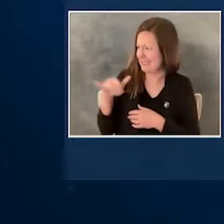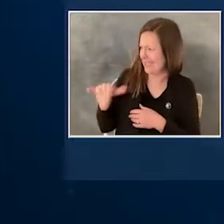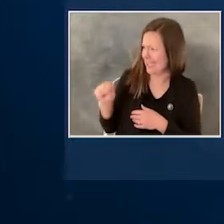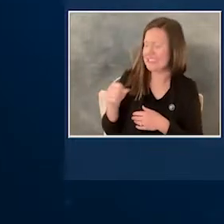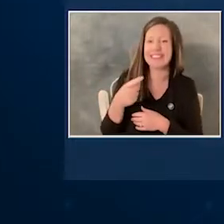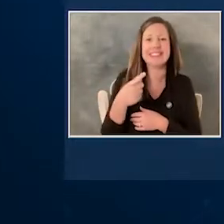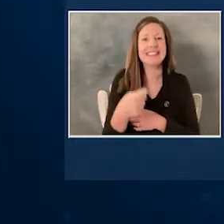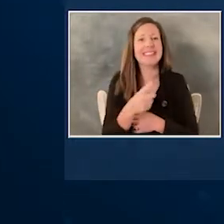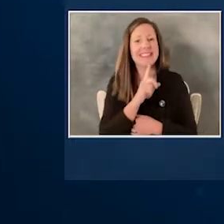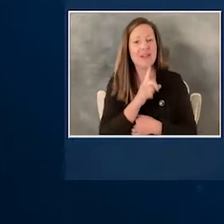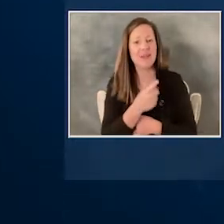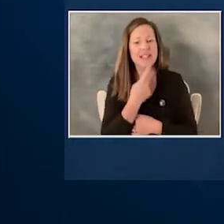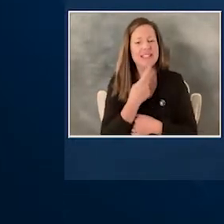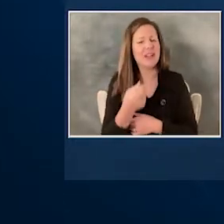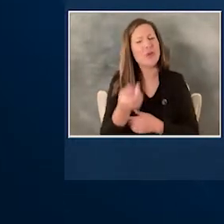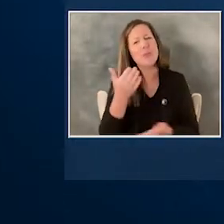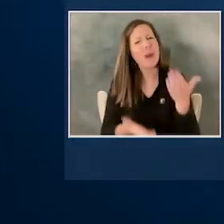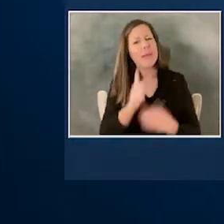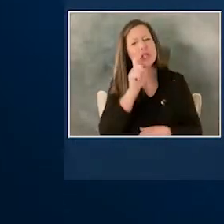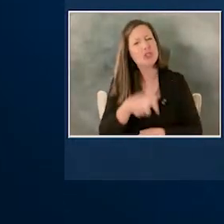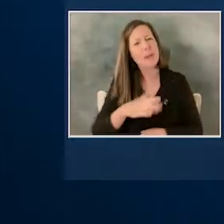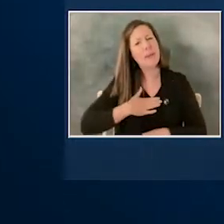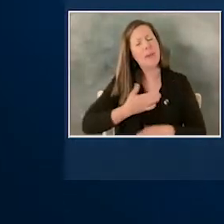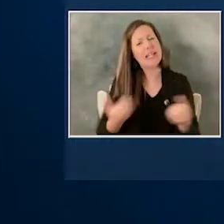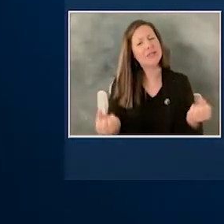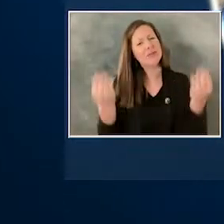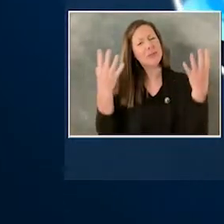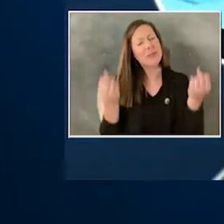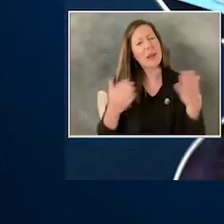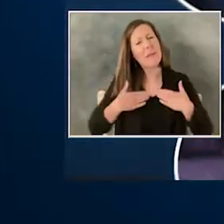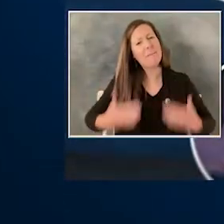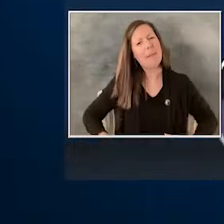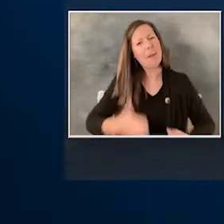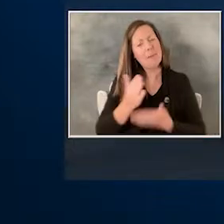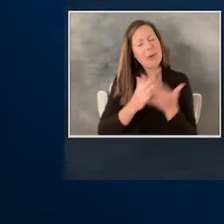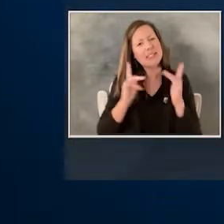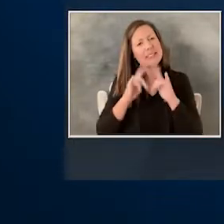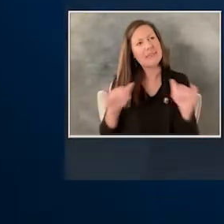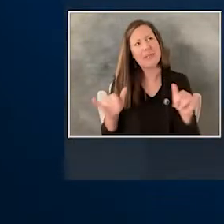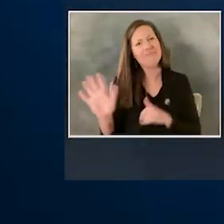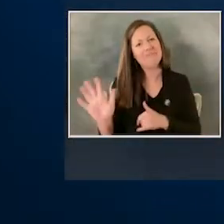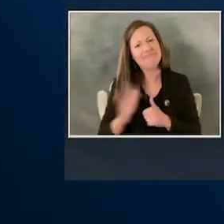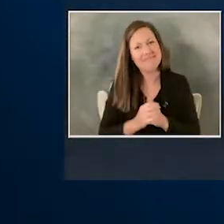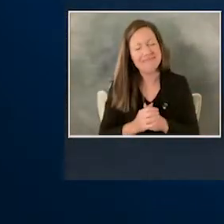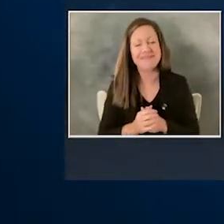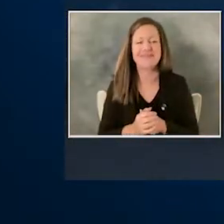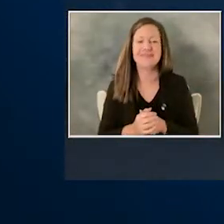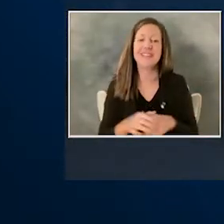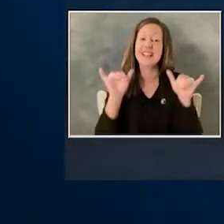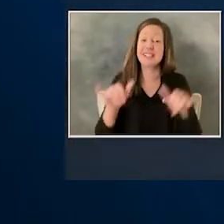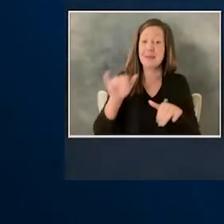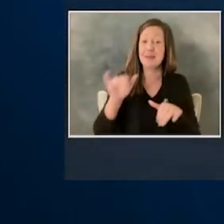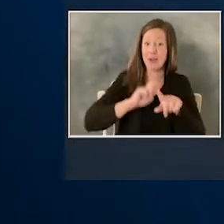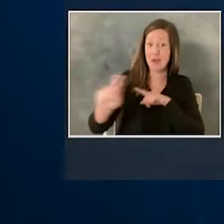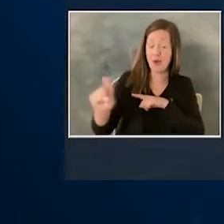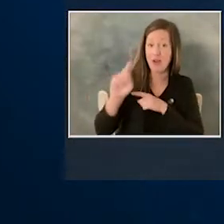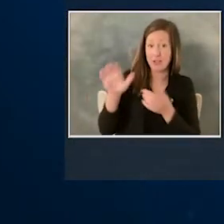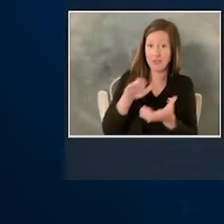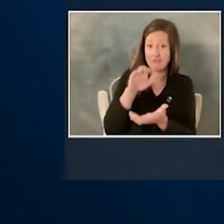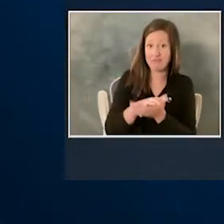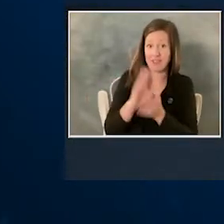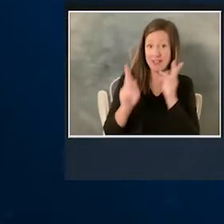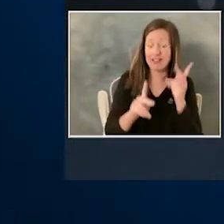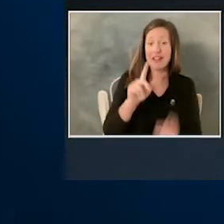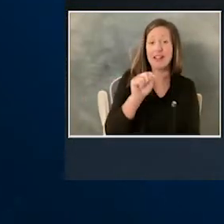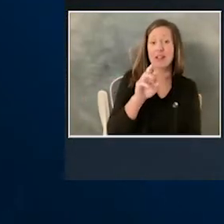shouldn't probably give away so many body parts at one time, so. It was a similar call to married couples, Tracy and Jeff